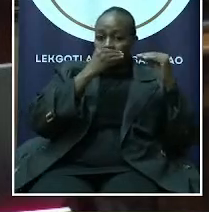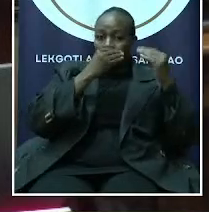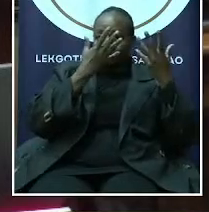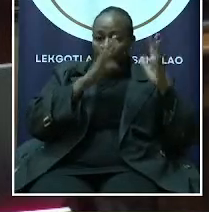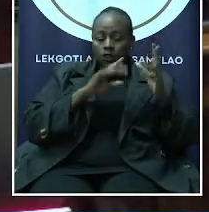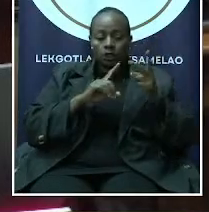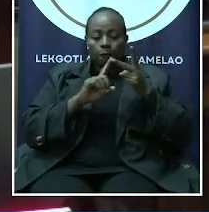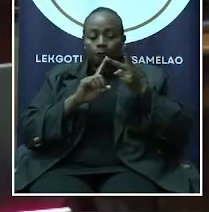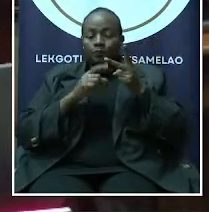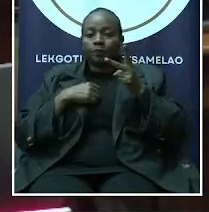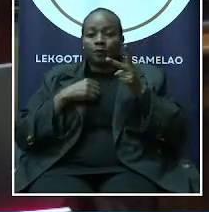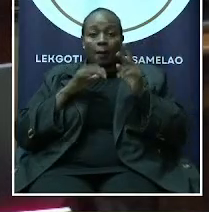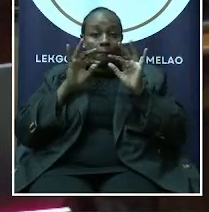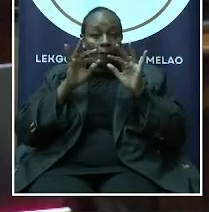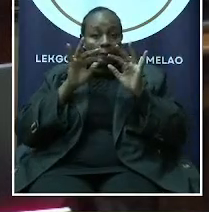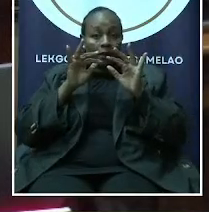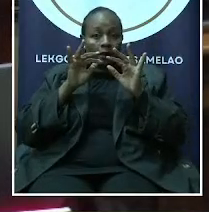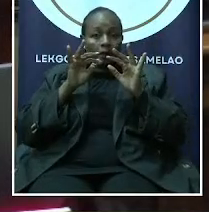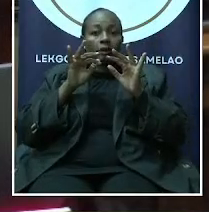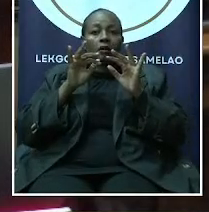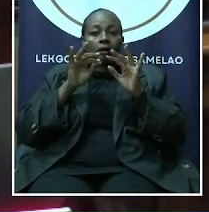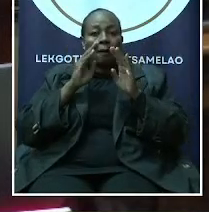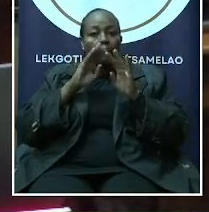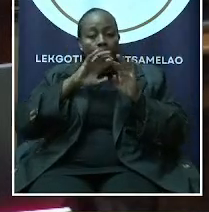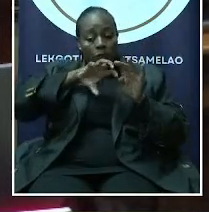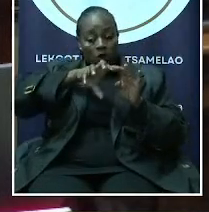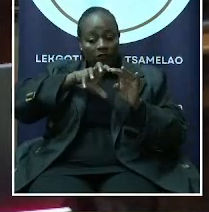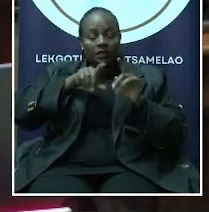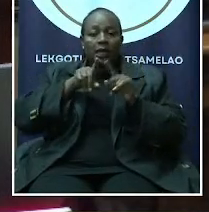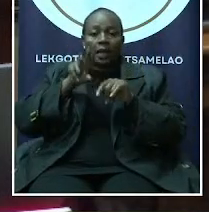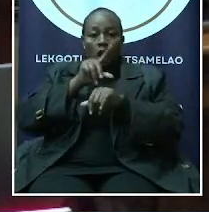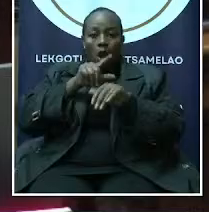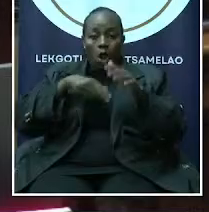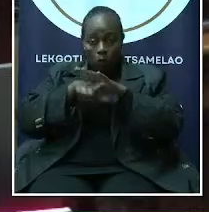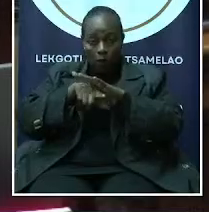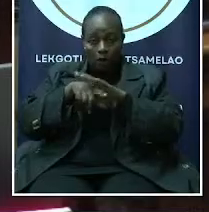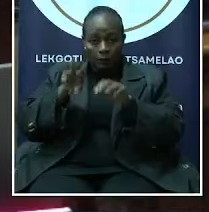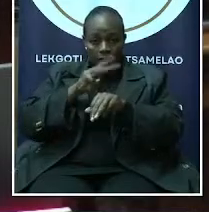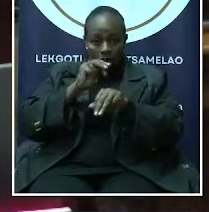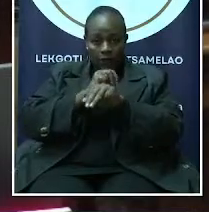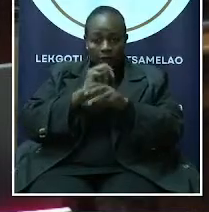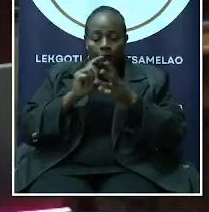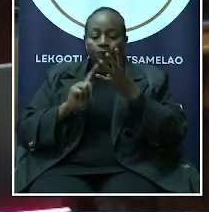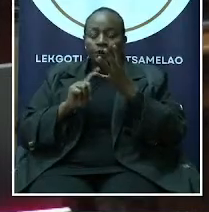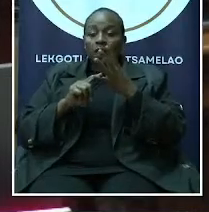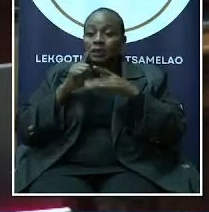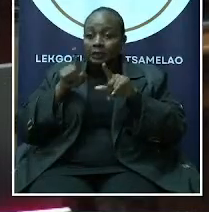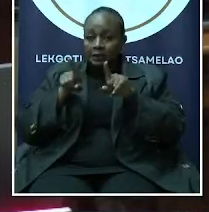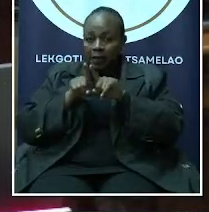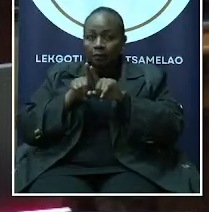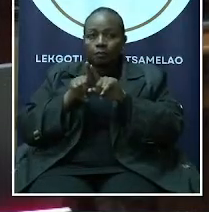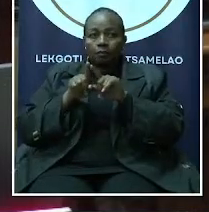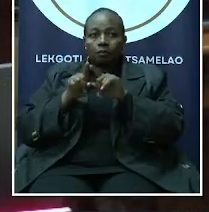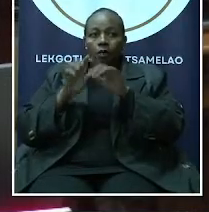spoken about the public sector as well, which is province and local municipalities. This is where intergovernmental relations